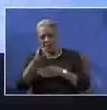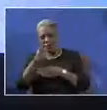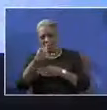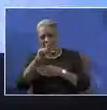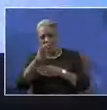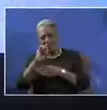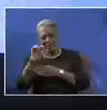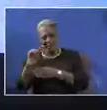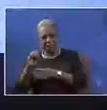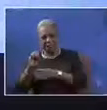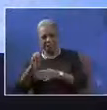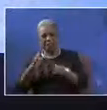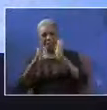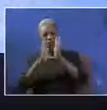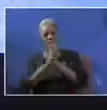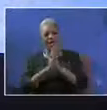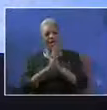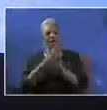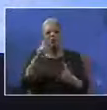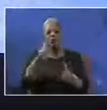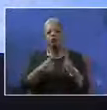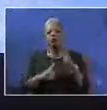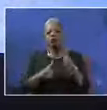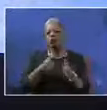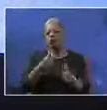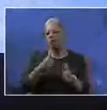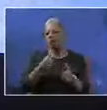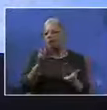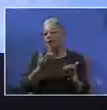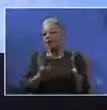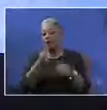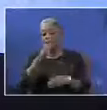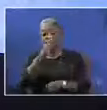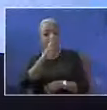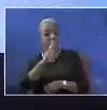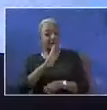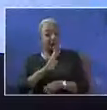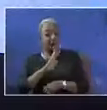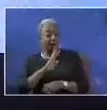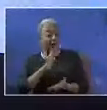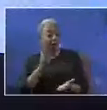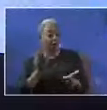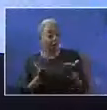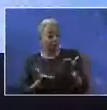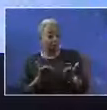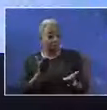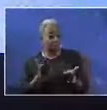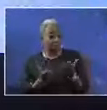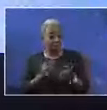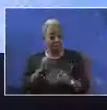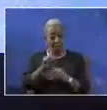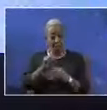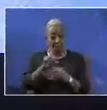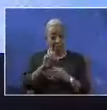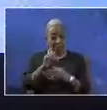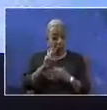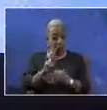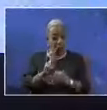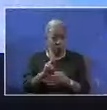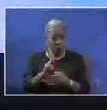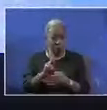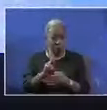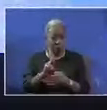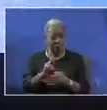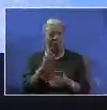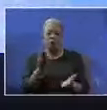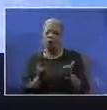it? Was it God who incited David to do the census, or was it Satan who incited